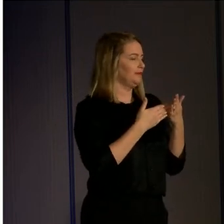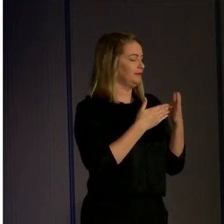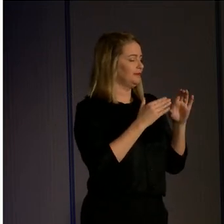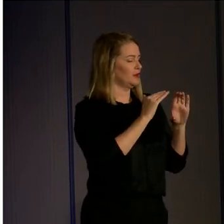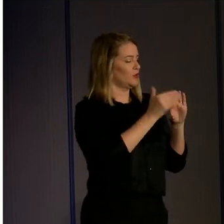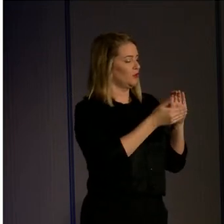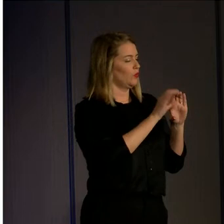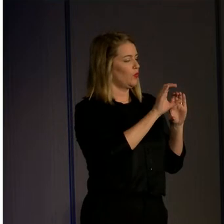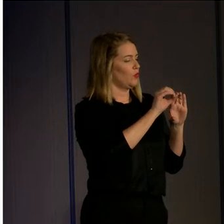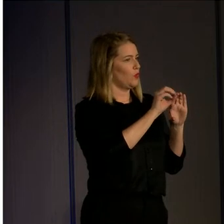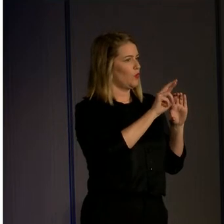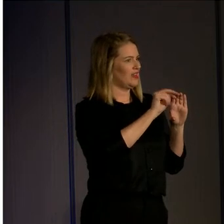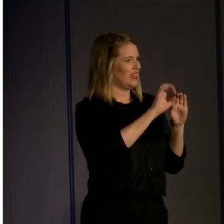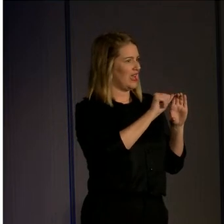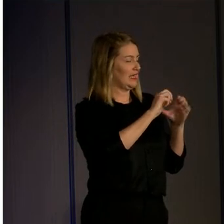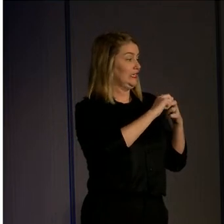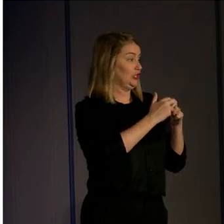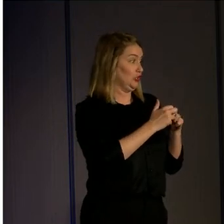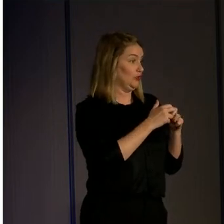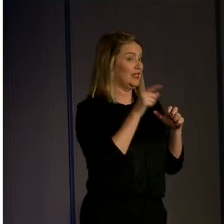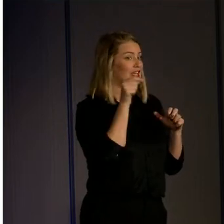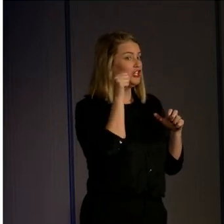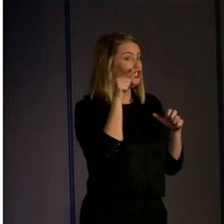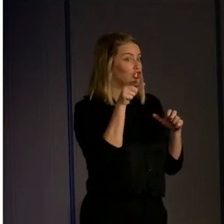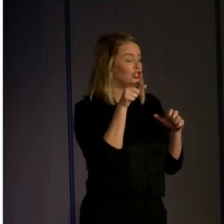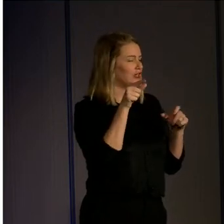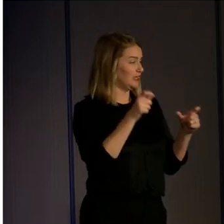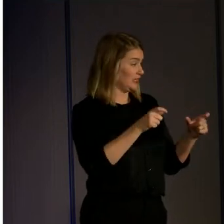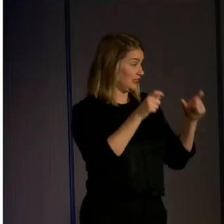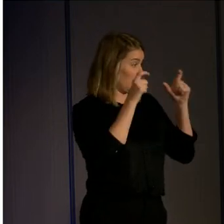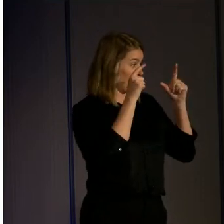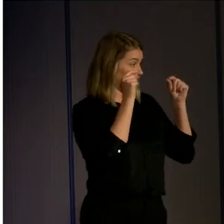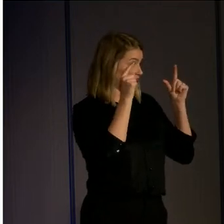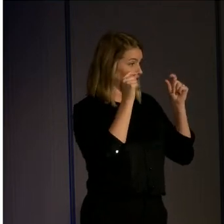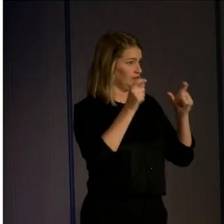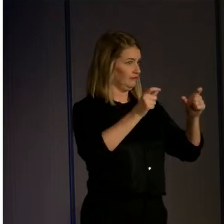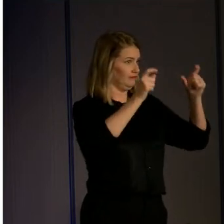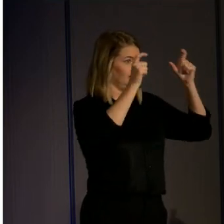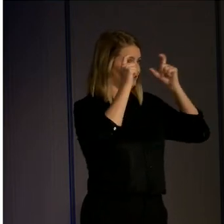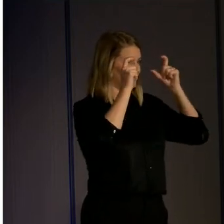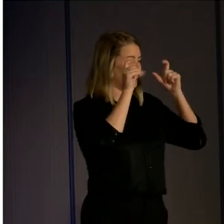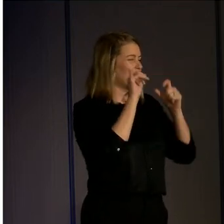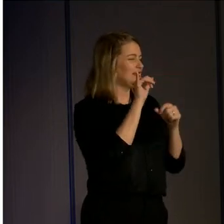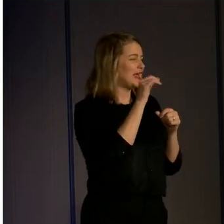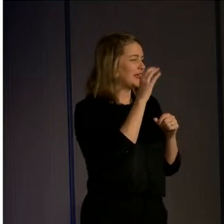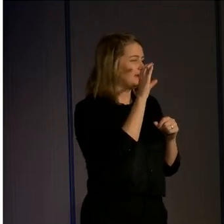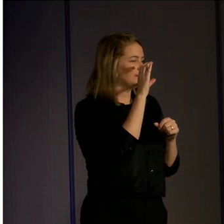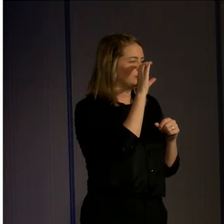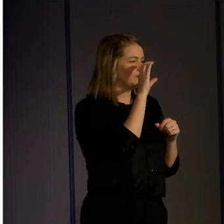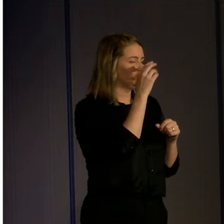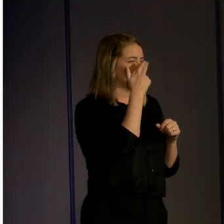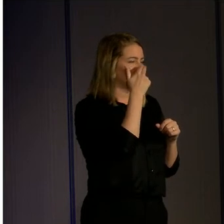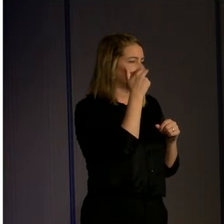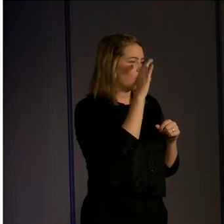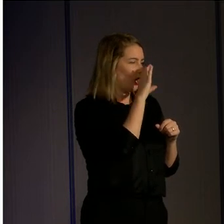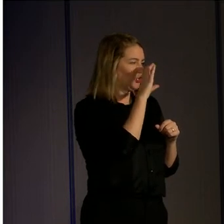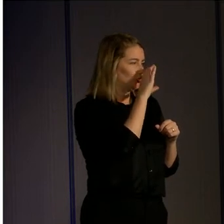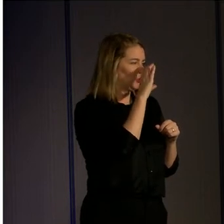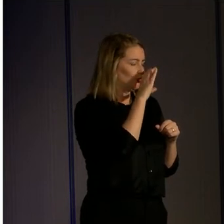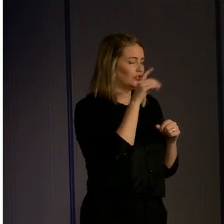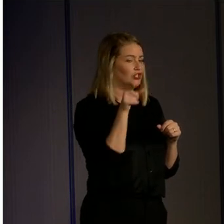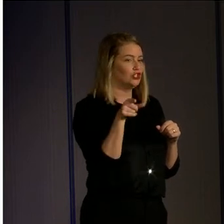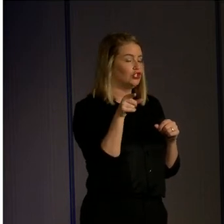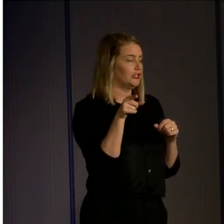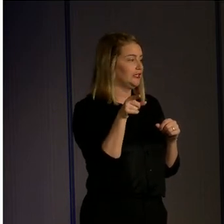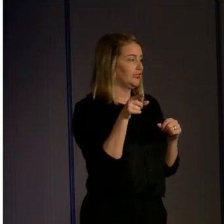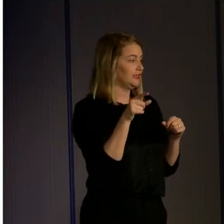lower vision. She put on that device, and it was at the time, it was just projecting a tiny little cartoon. And she said it was the first thing that she